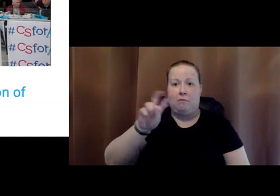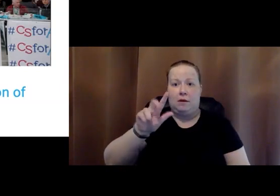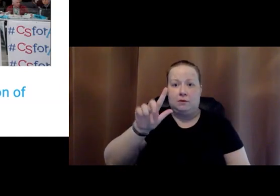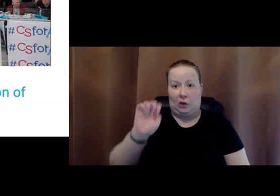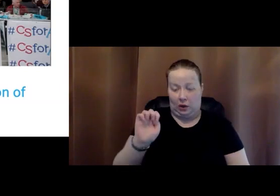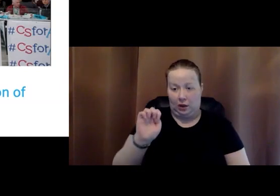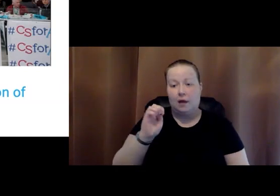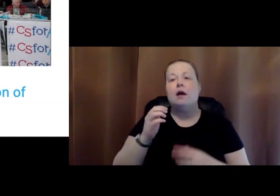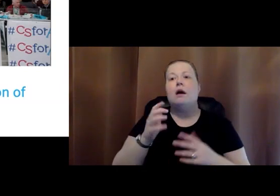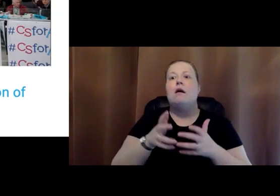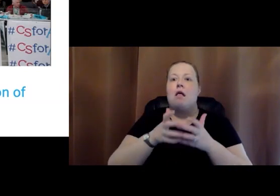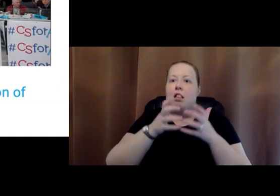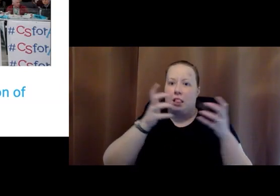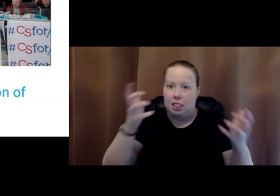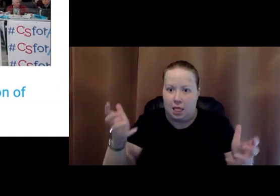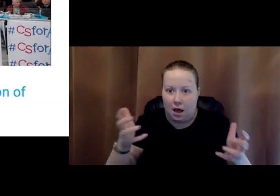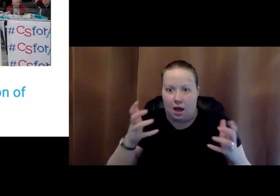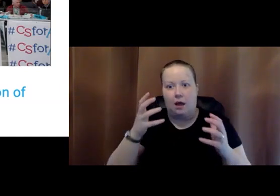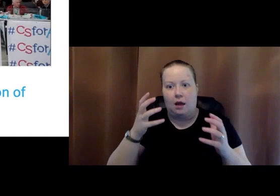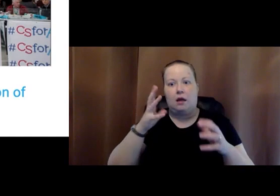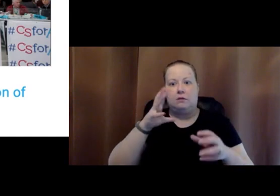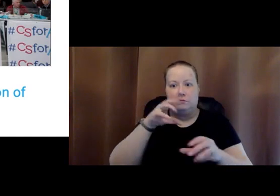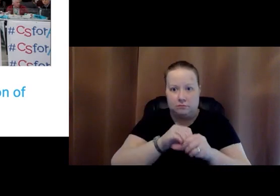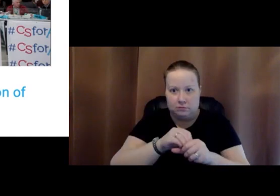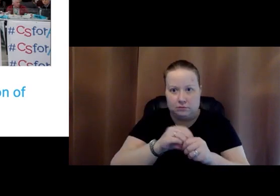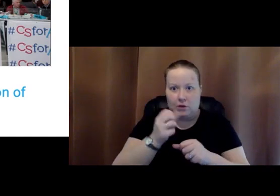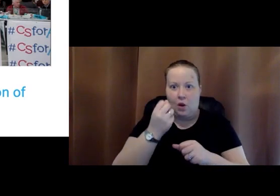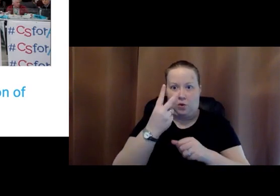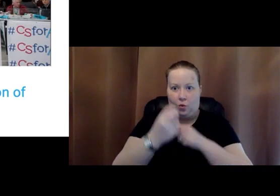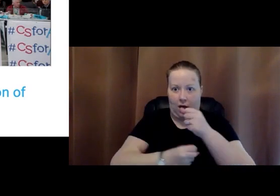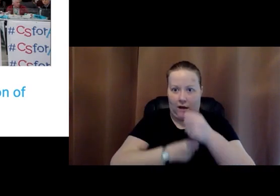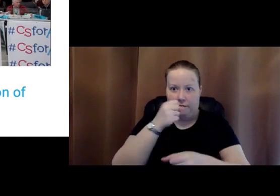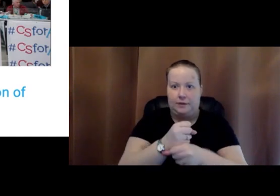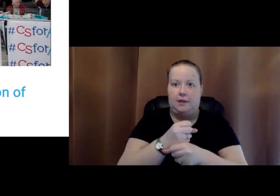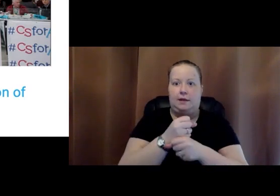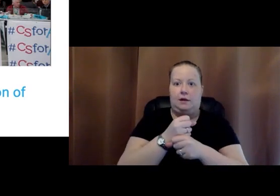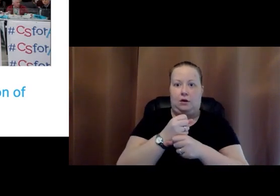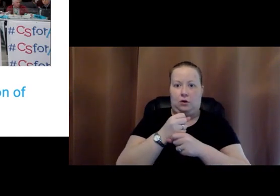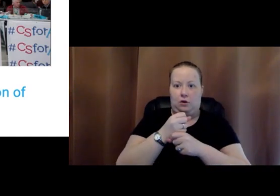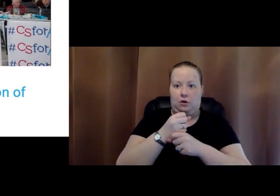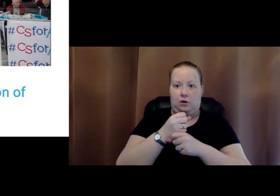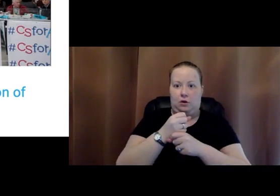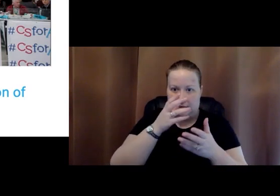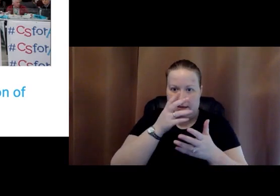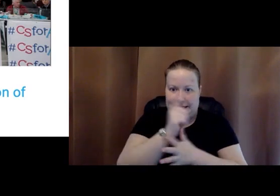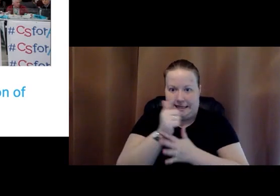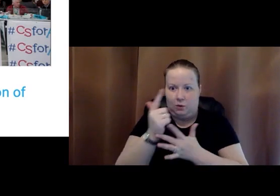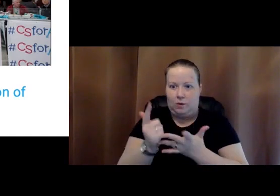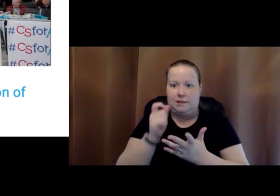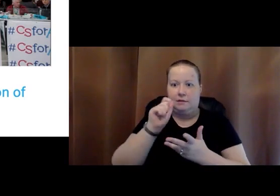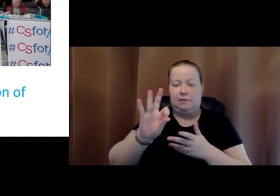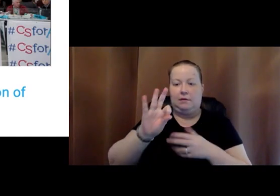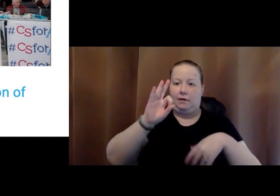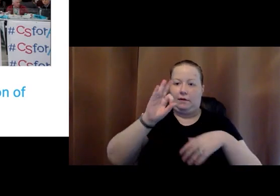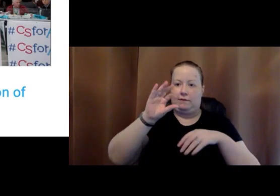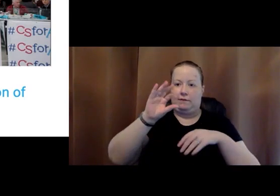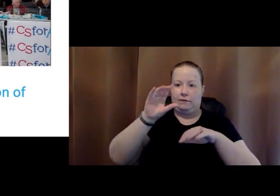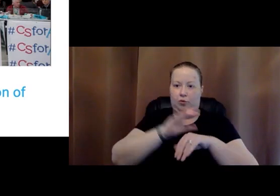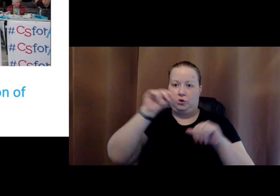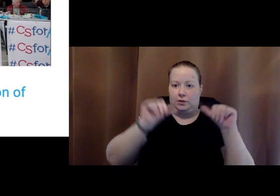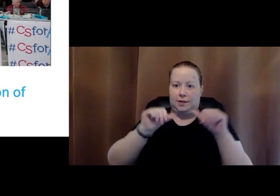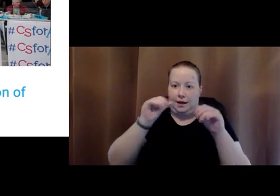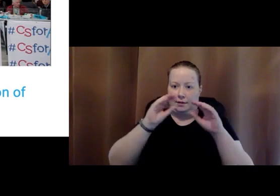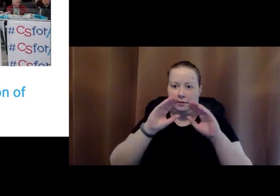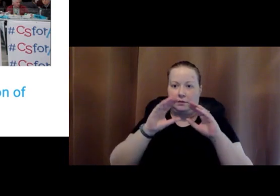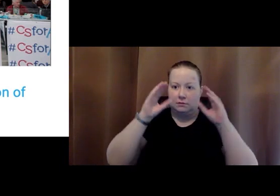that go into a 12-year sequence of computer science education for all kids, and lots of organizations working